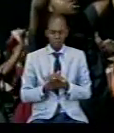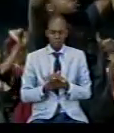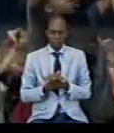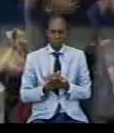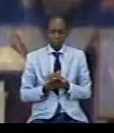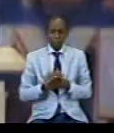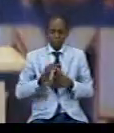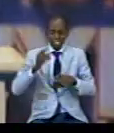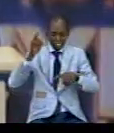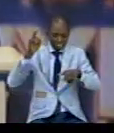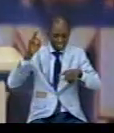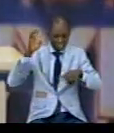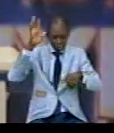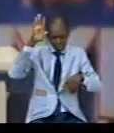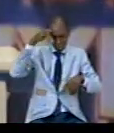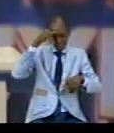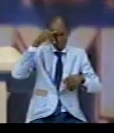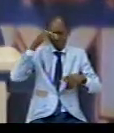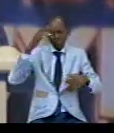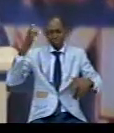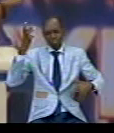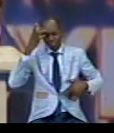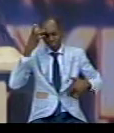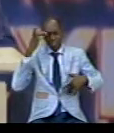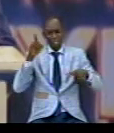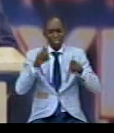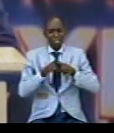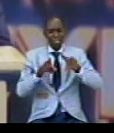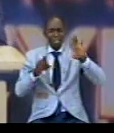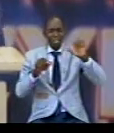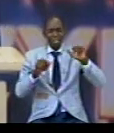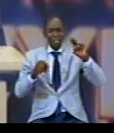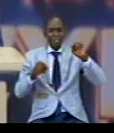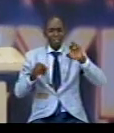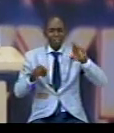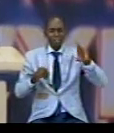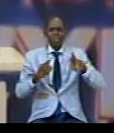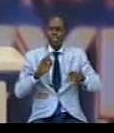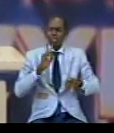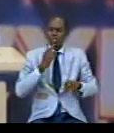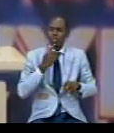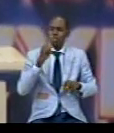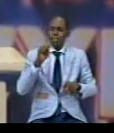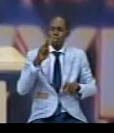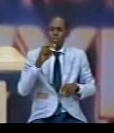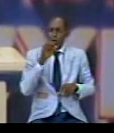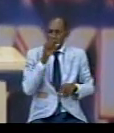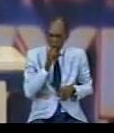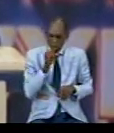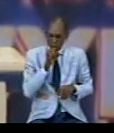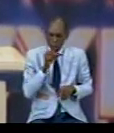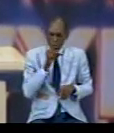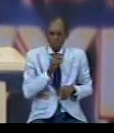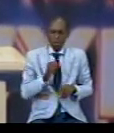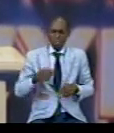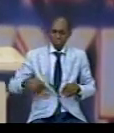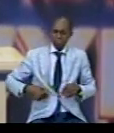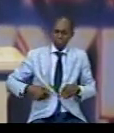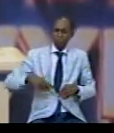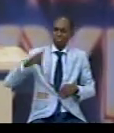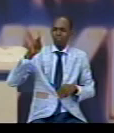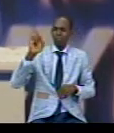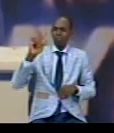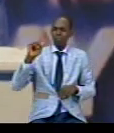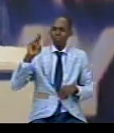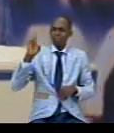Incurable diseases like cancer, tuberculosis, kidney problem, kidney failure, heart attack, be